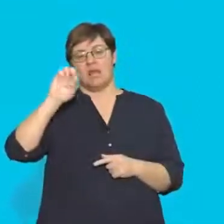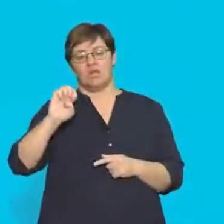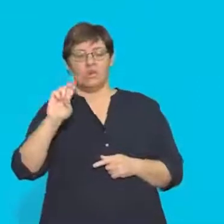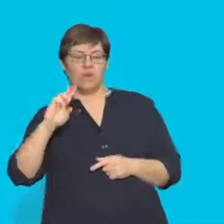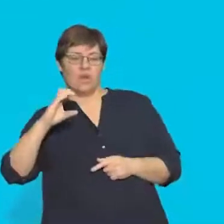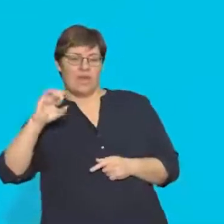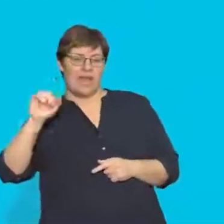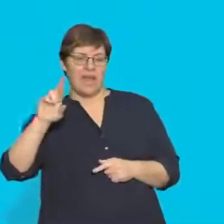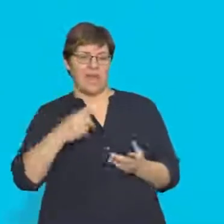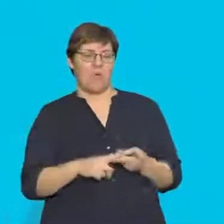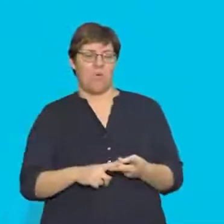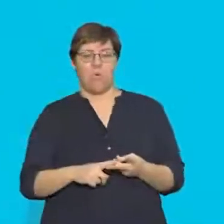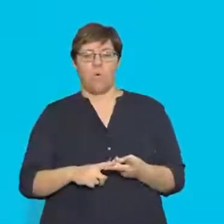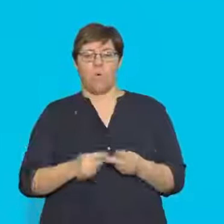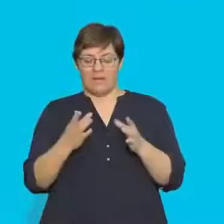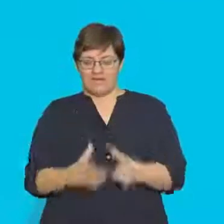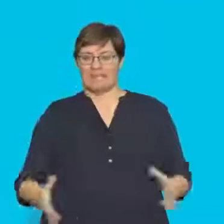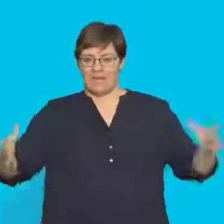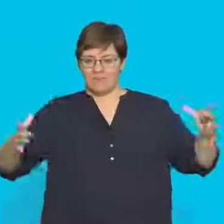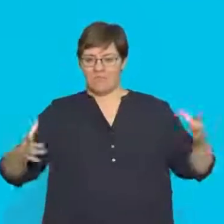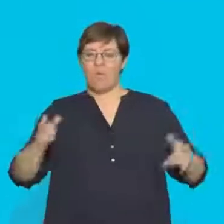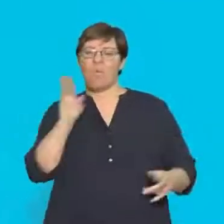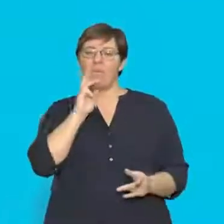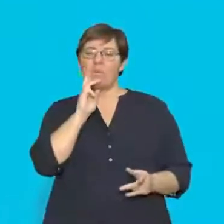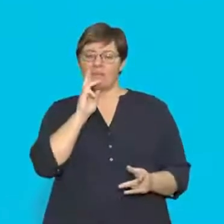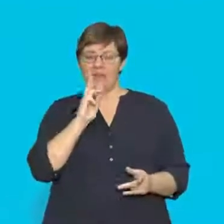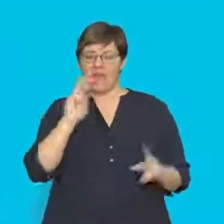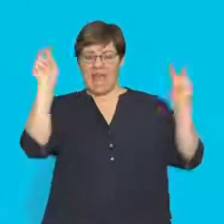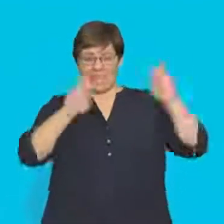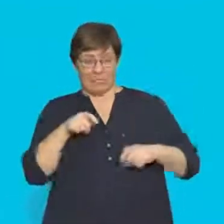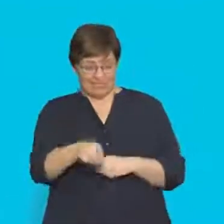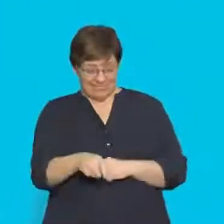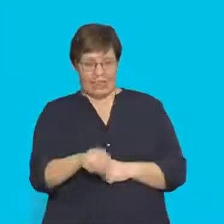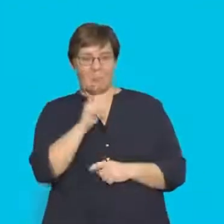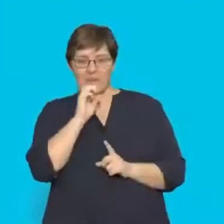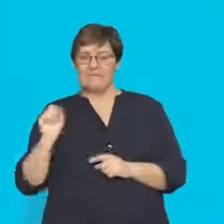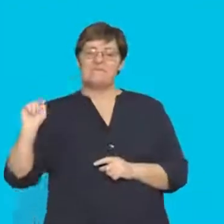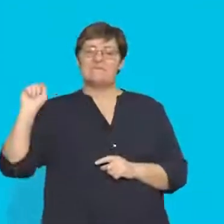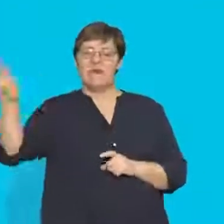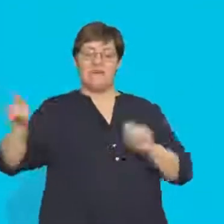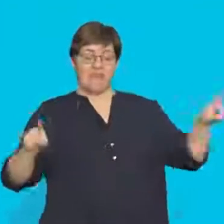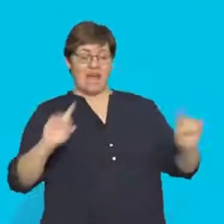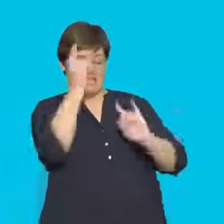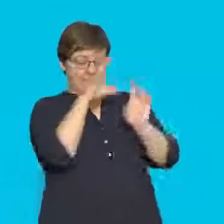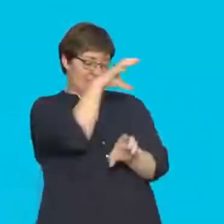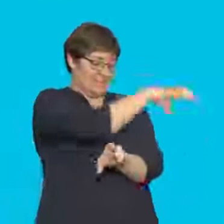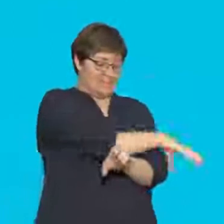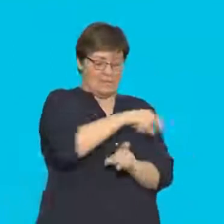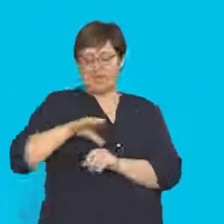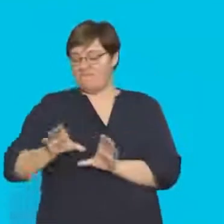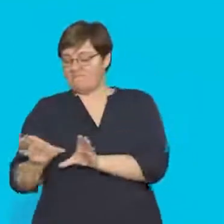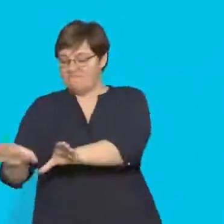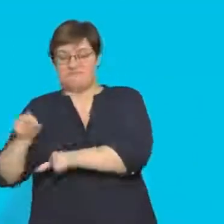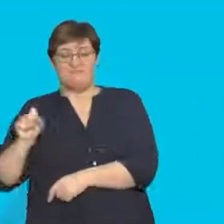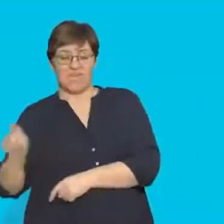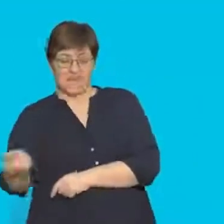or there might be hydroelectric dams that are quite a distance away from the city. And